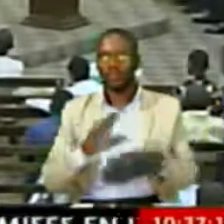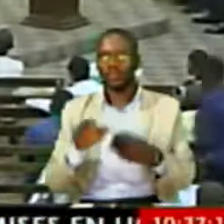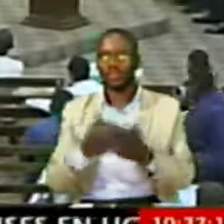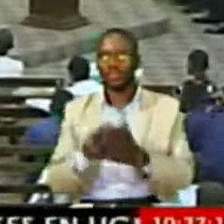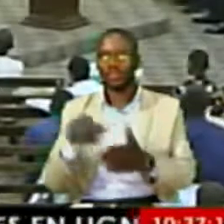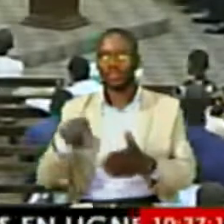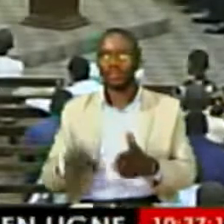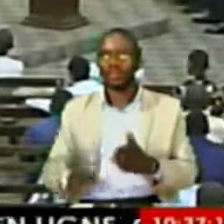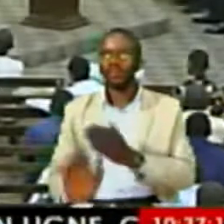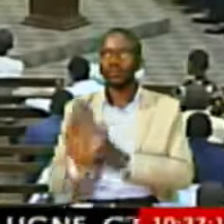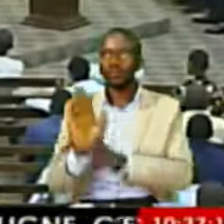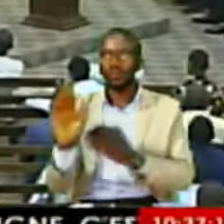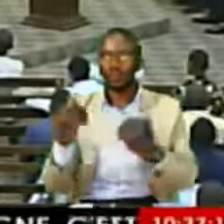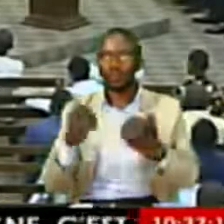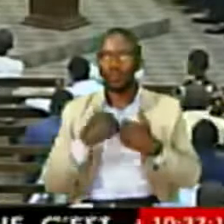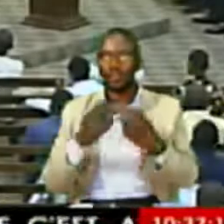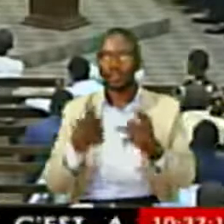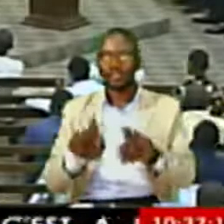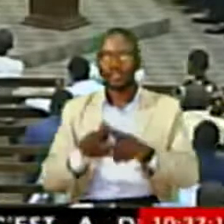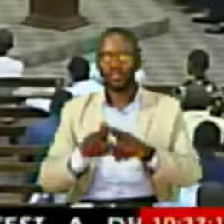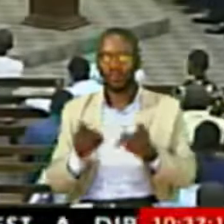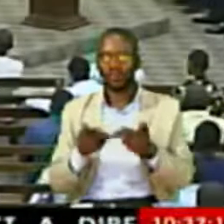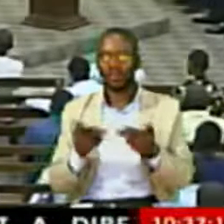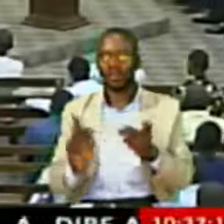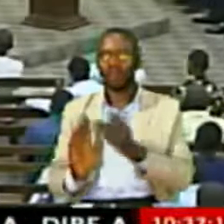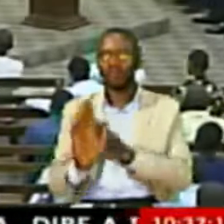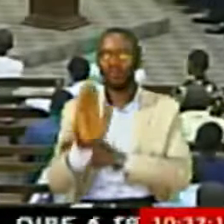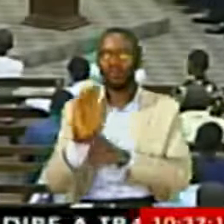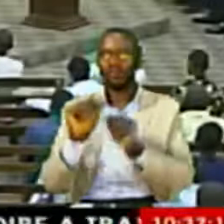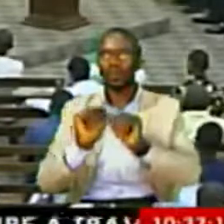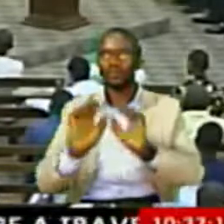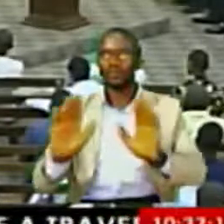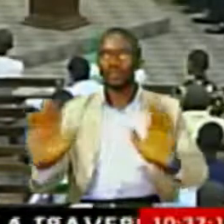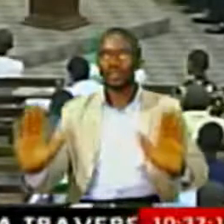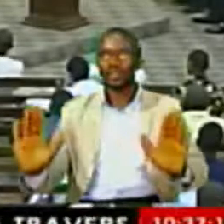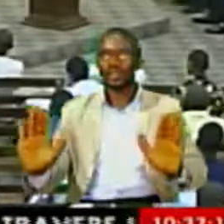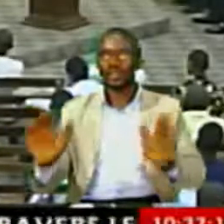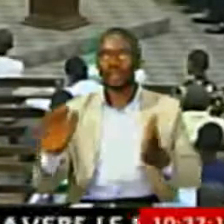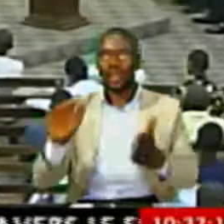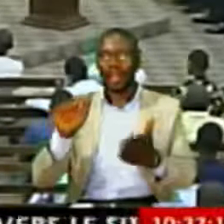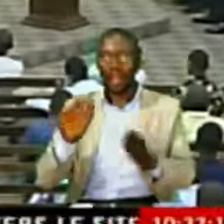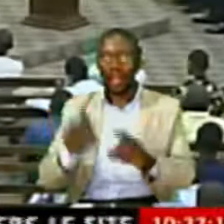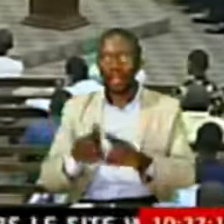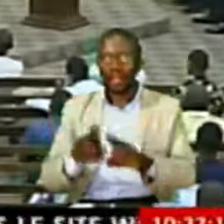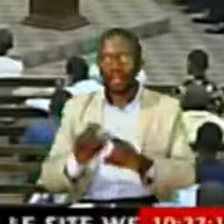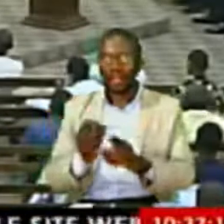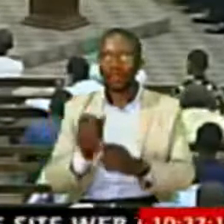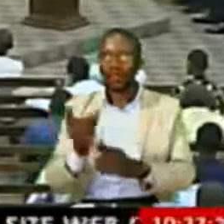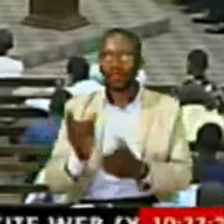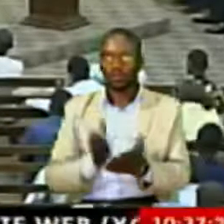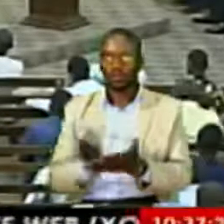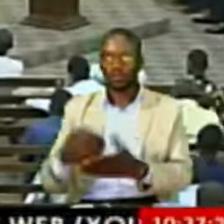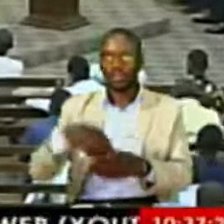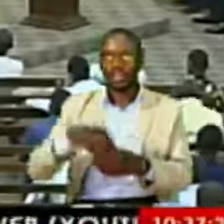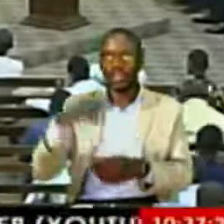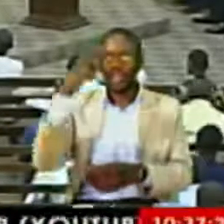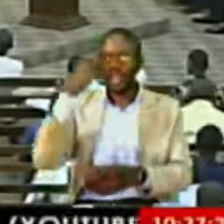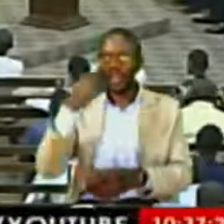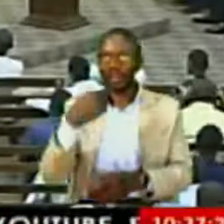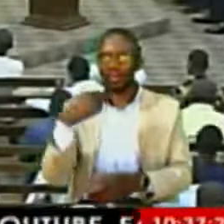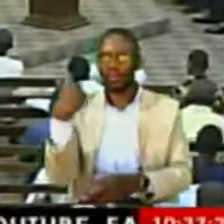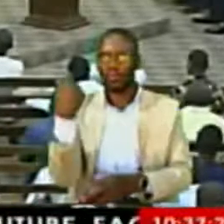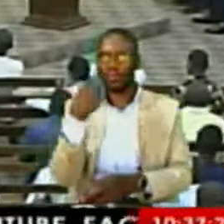Behold what God had as a plan. Que Dieu vous bénisse. May God bless you. Alors retournons maintenant dans le livre de Romains. Now let's go back in the book of